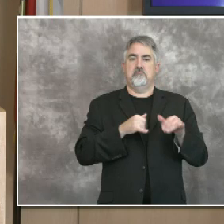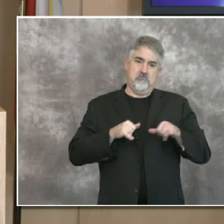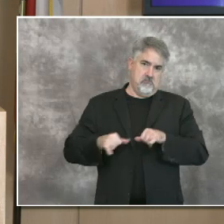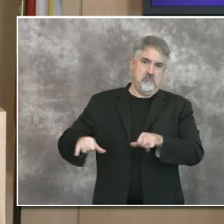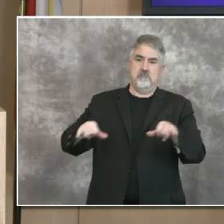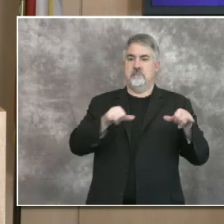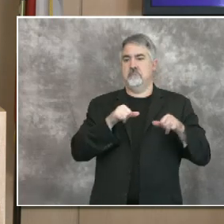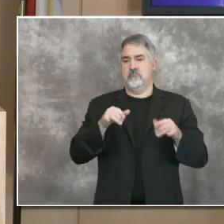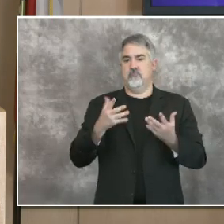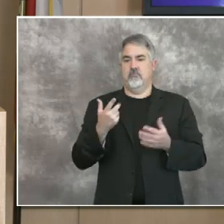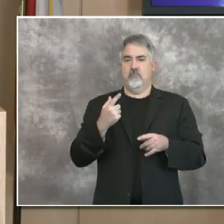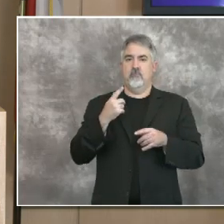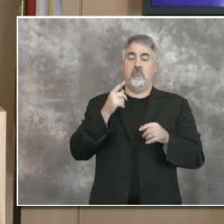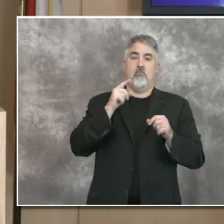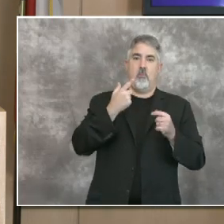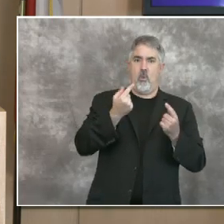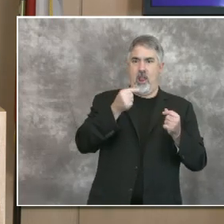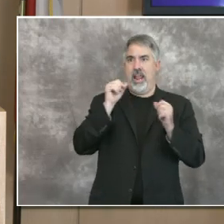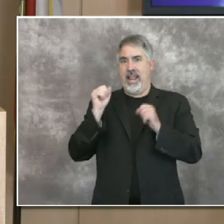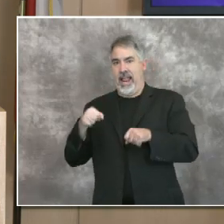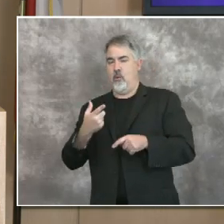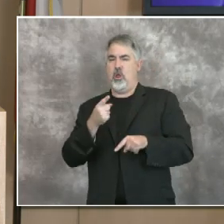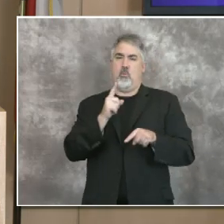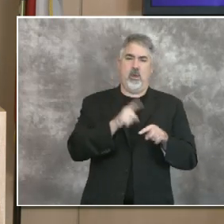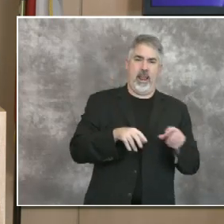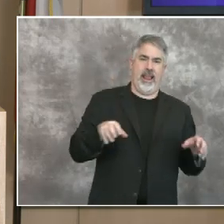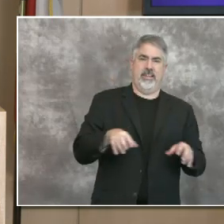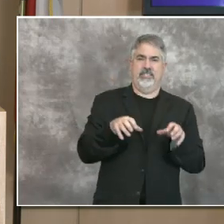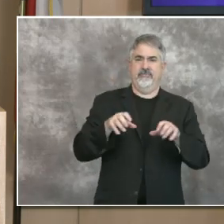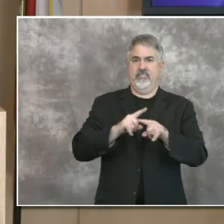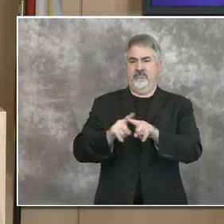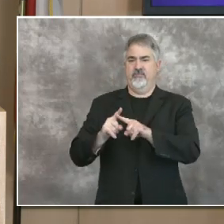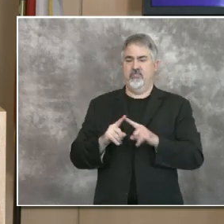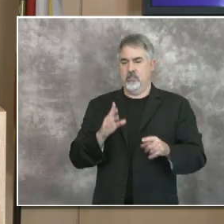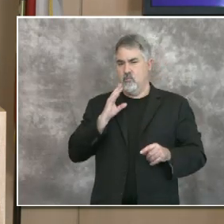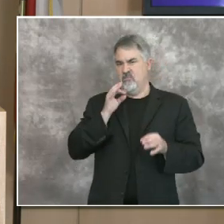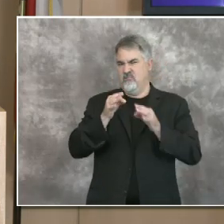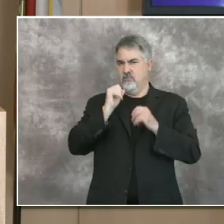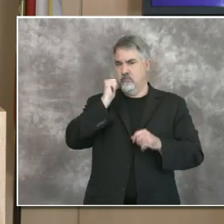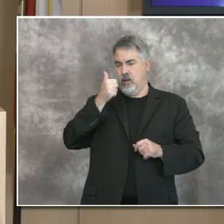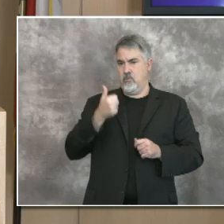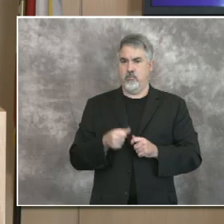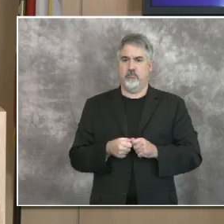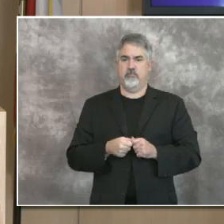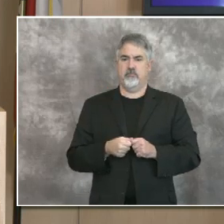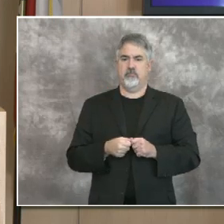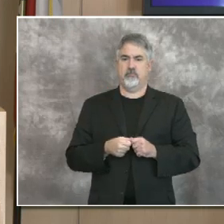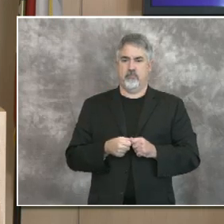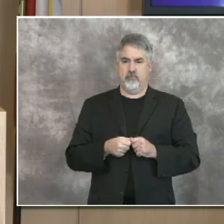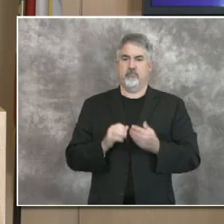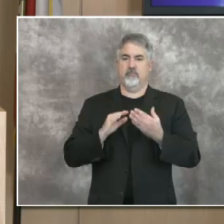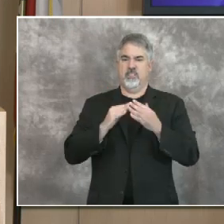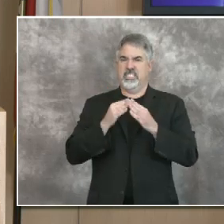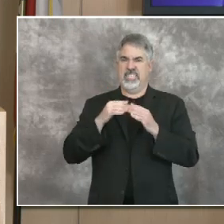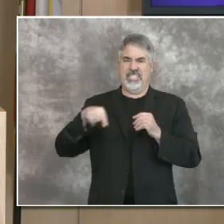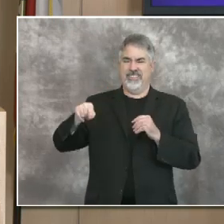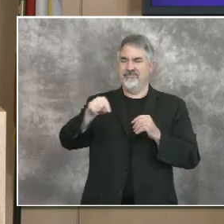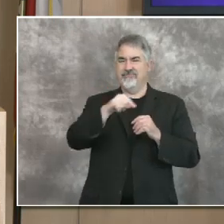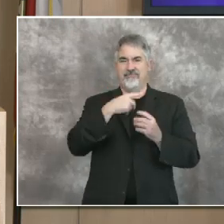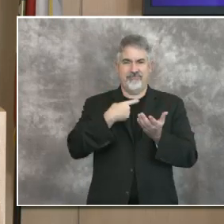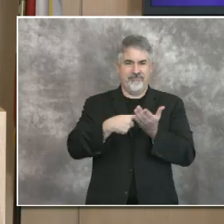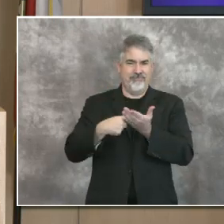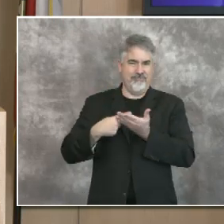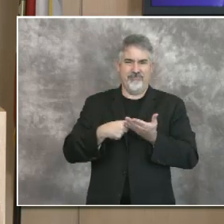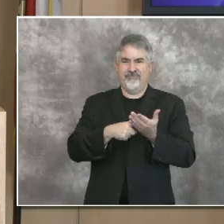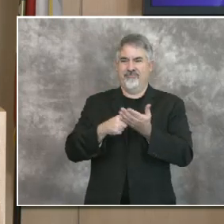do. And so our hope has been in working with cities. We've talked now for probably a week and a half about the types of plans